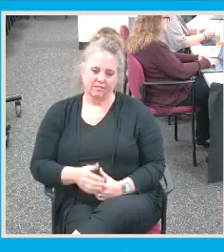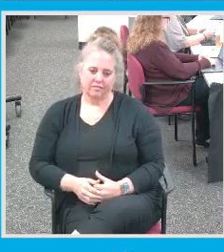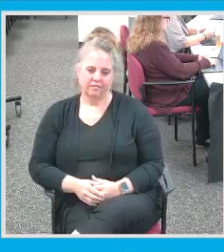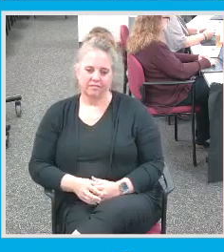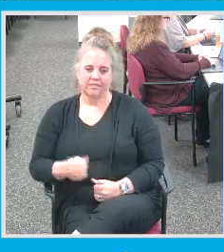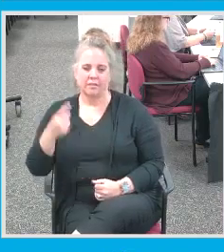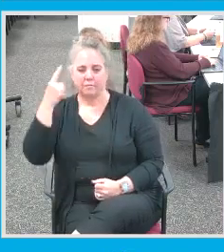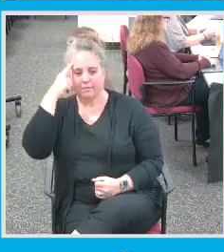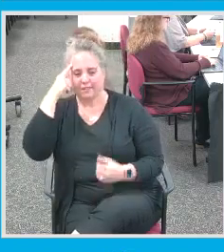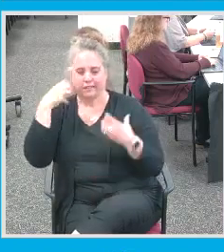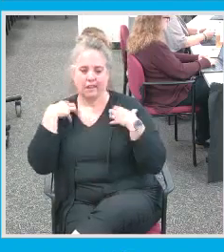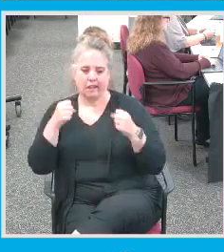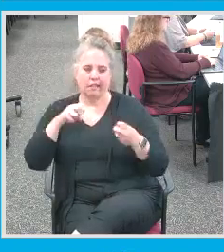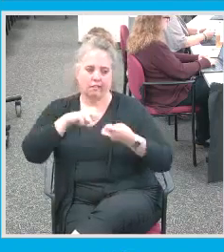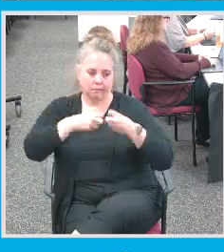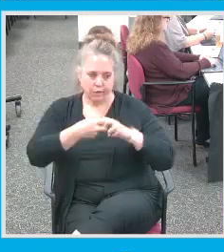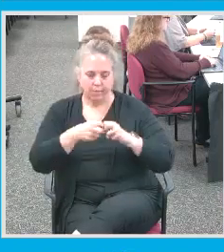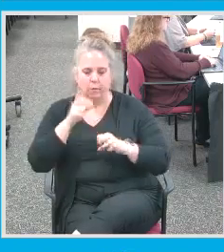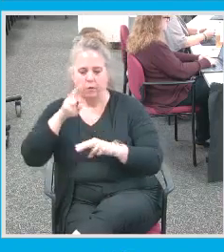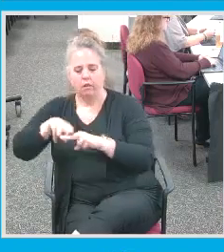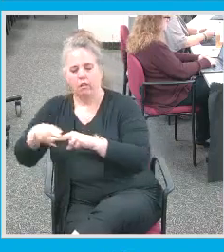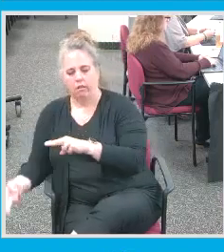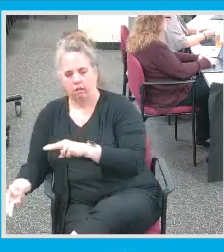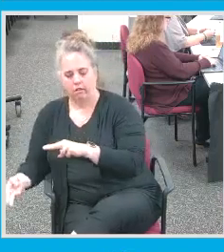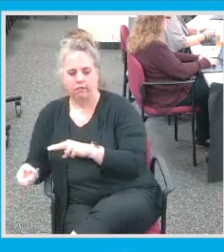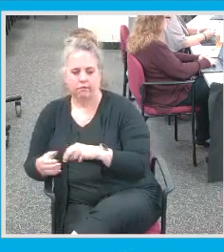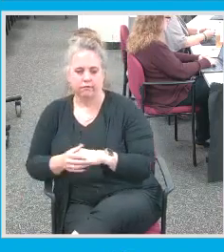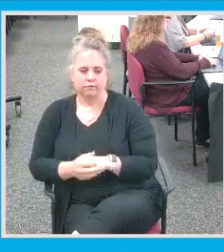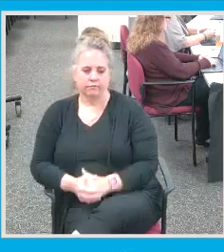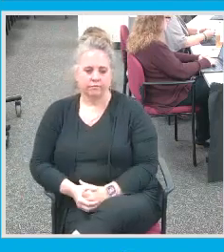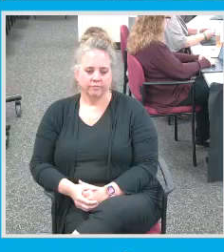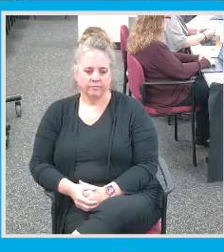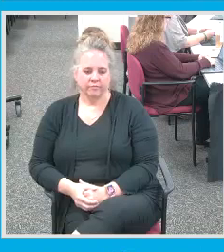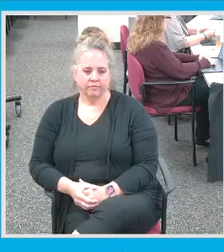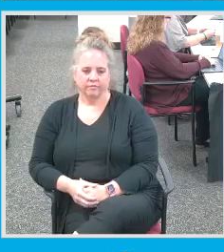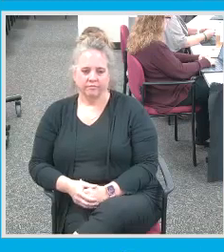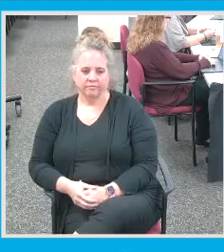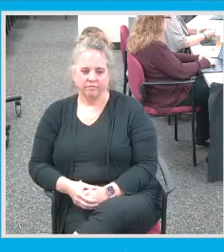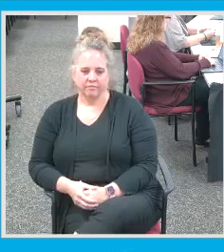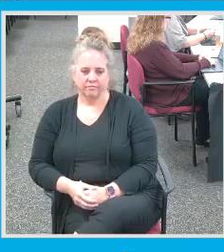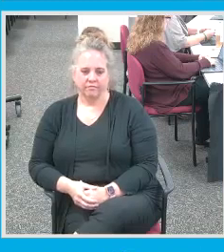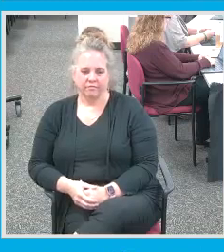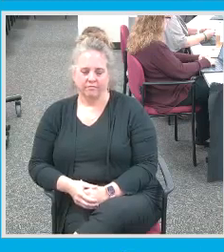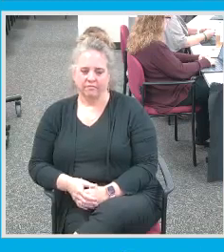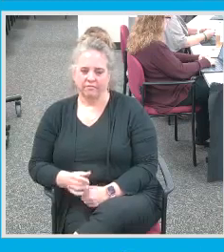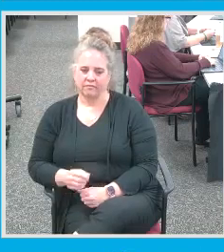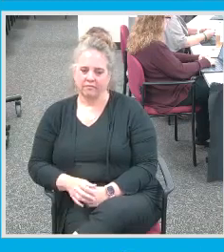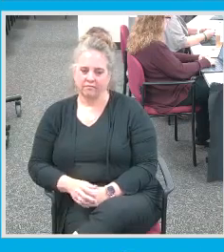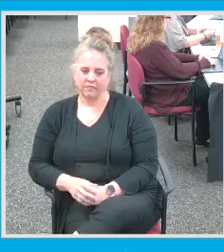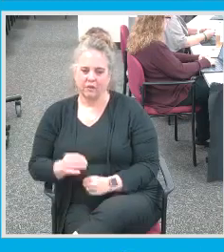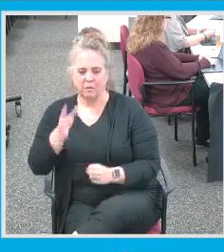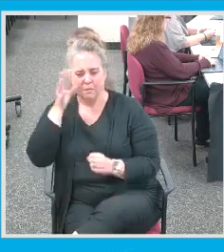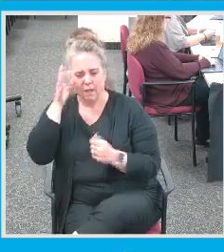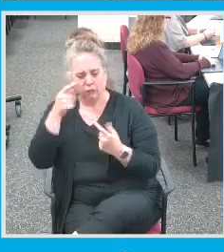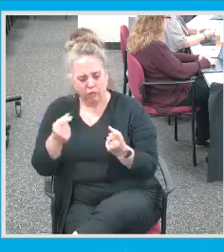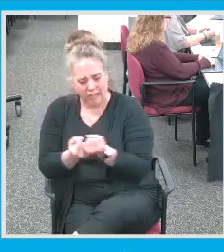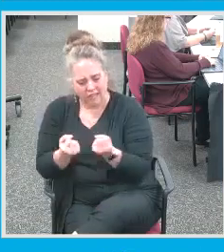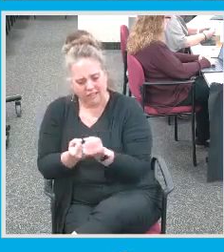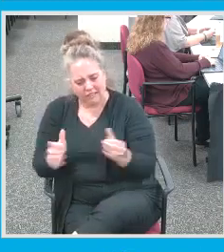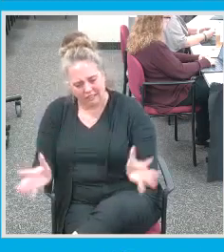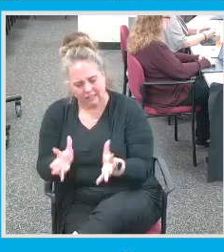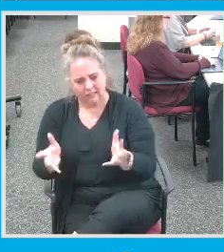children. So I would just want to encourage parents in our community to fight for your